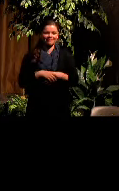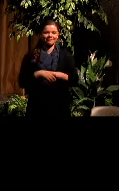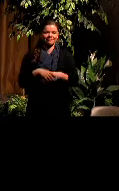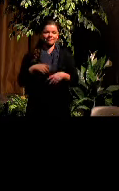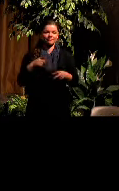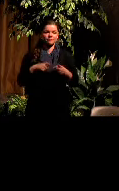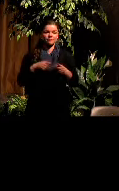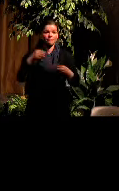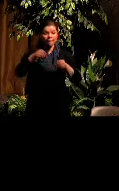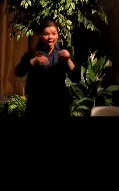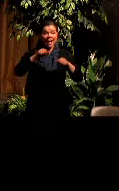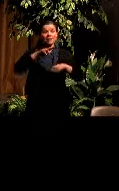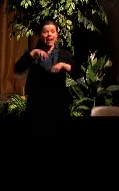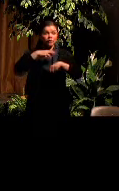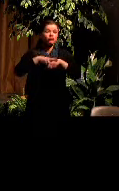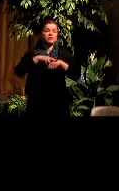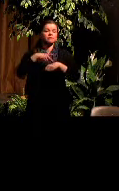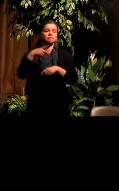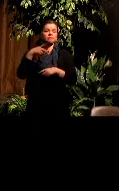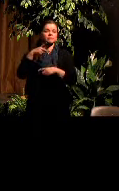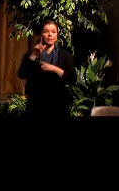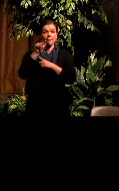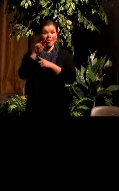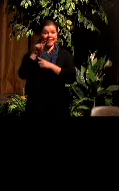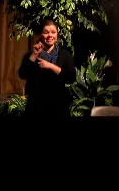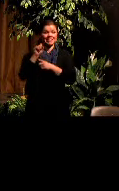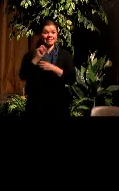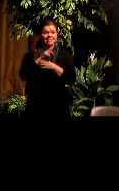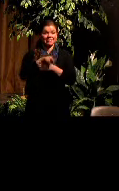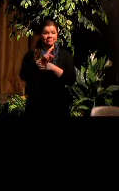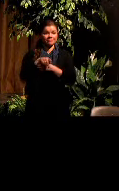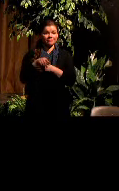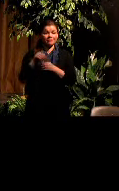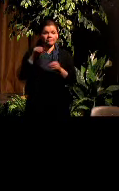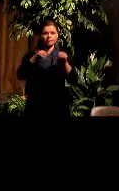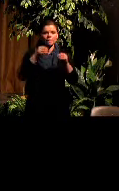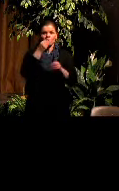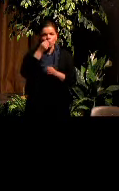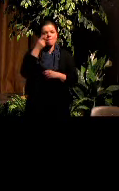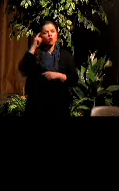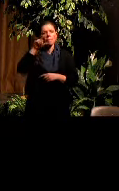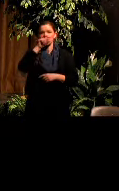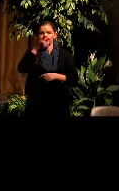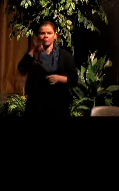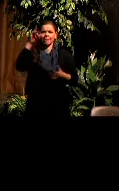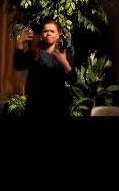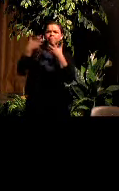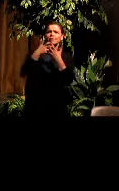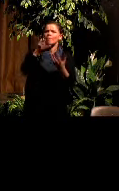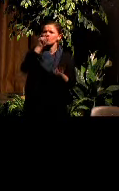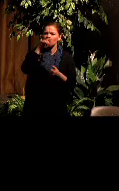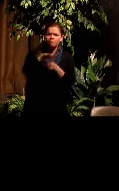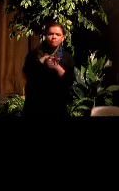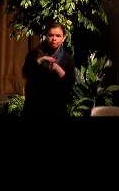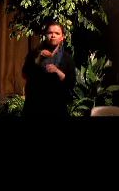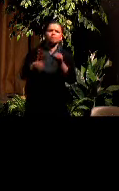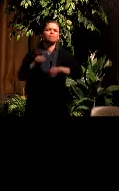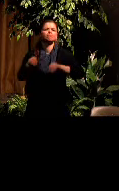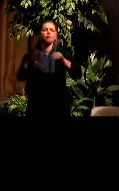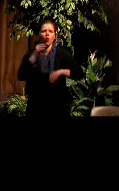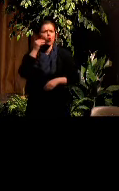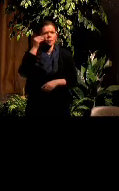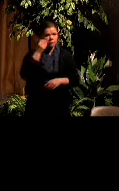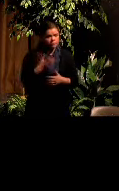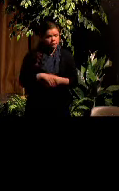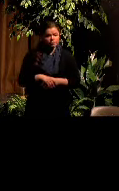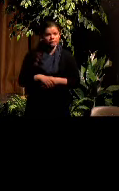Native plants are really important because they provide food for birds and other organisms. Native plants have these co-evolved systems with many insects that